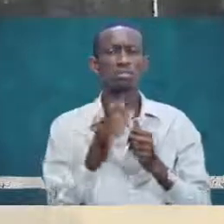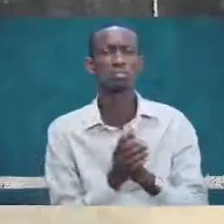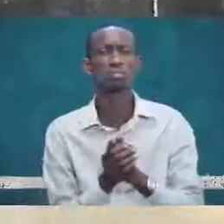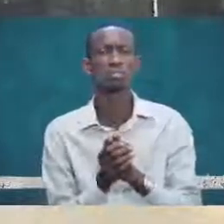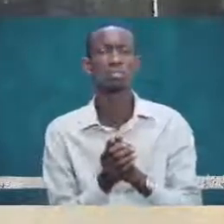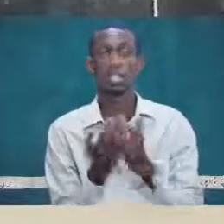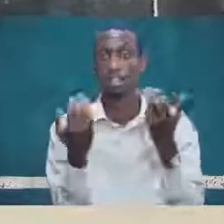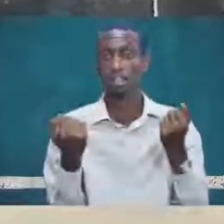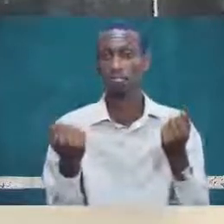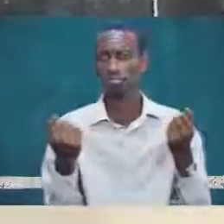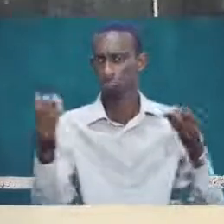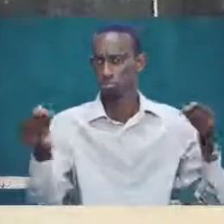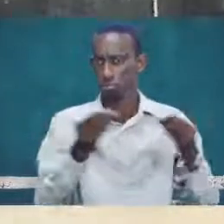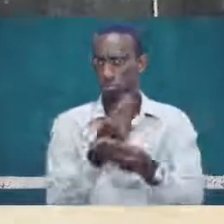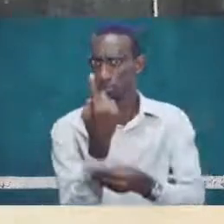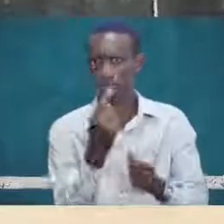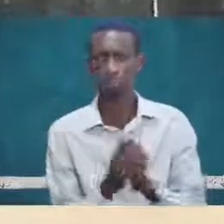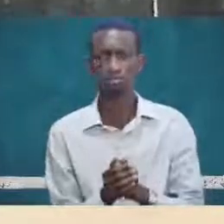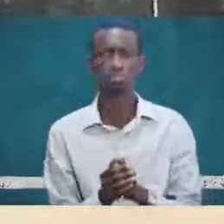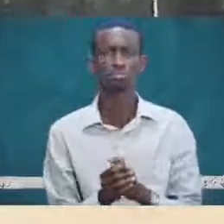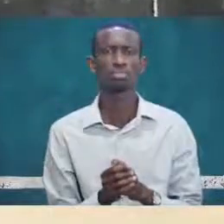is a single replacement,